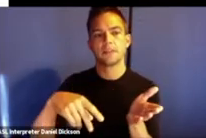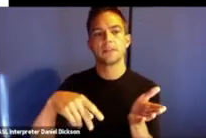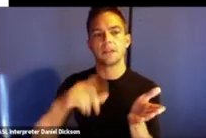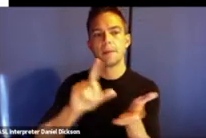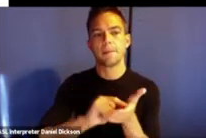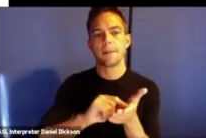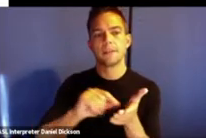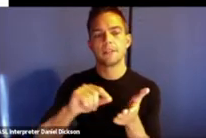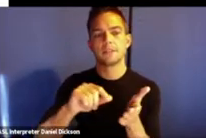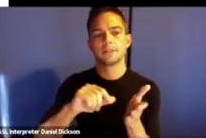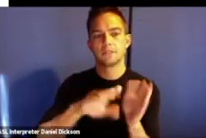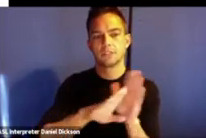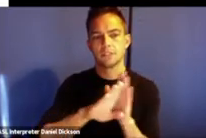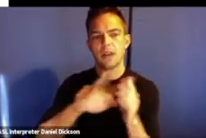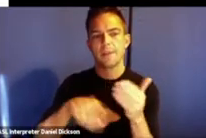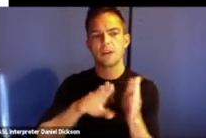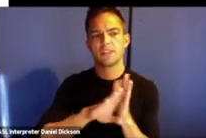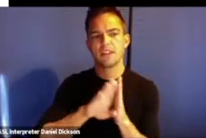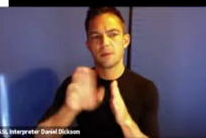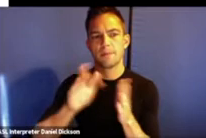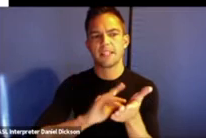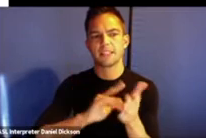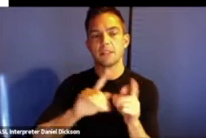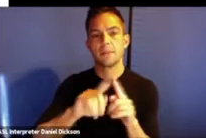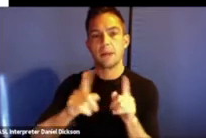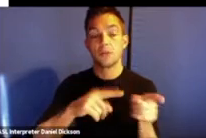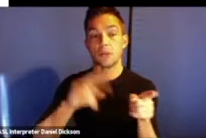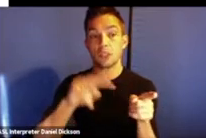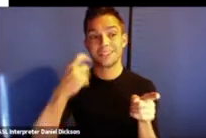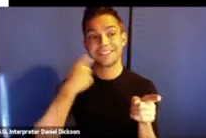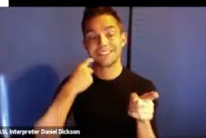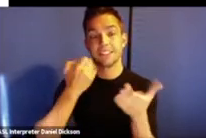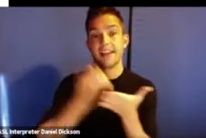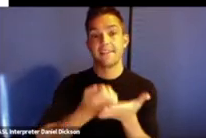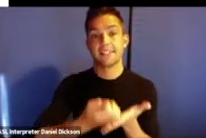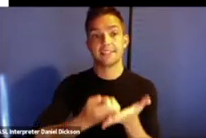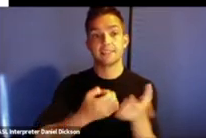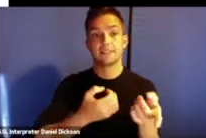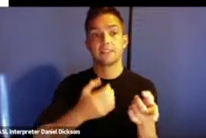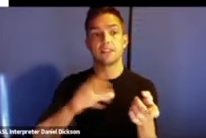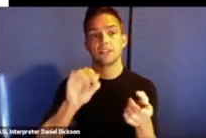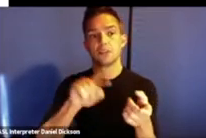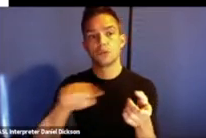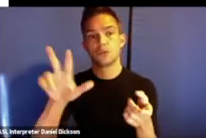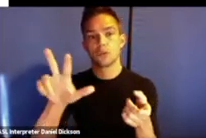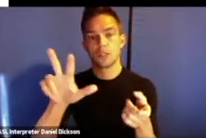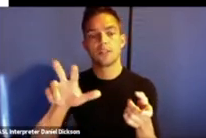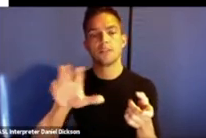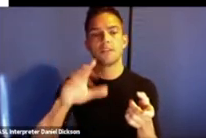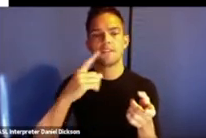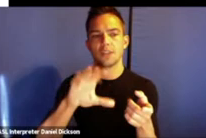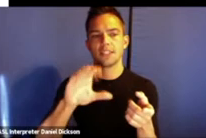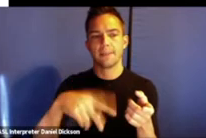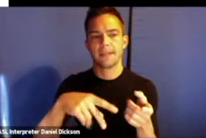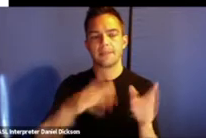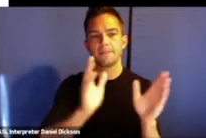in Developmental Medicine. But we did look at the latest evidence, and we wanted to look at 0 to 3 for CP. And